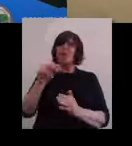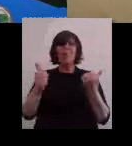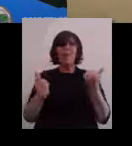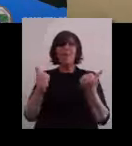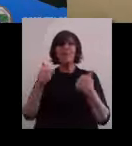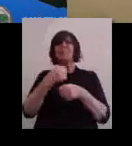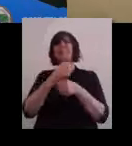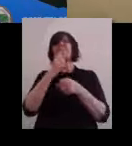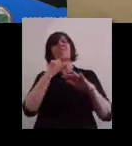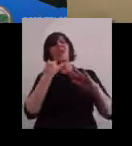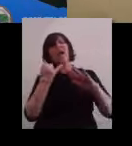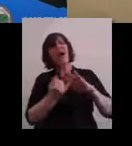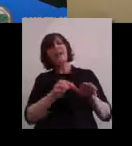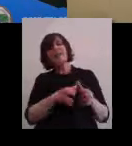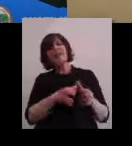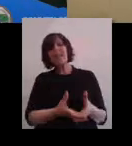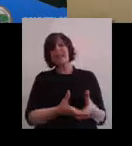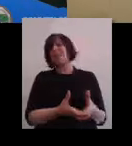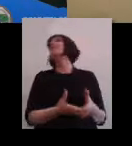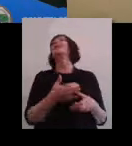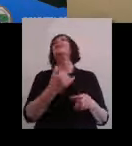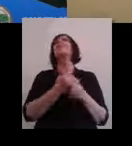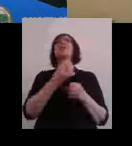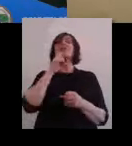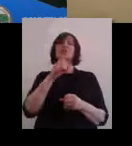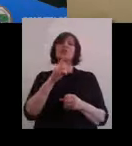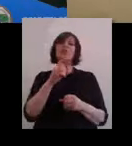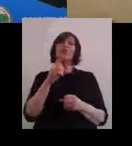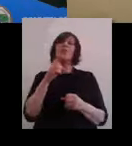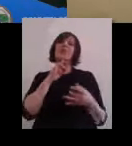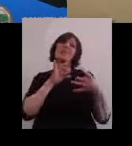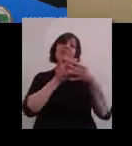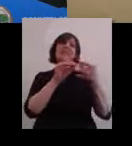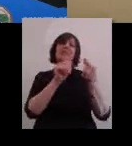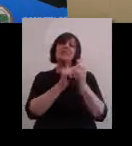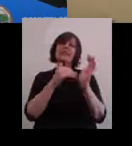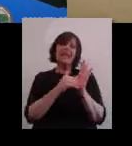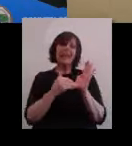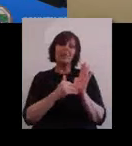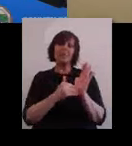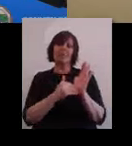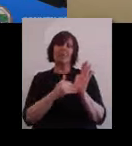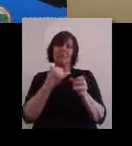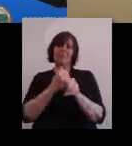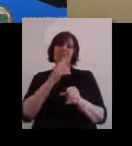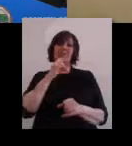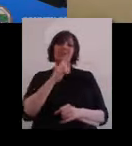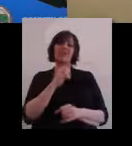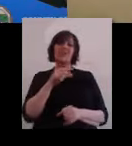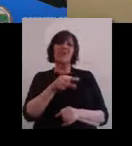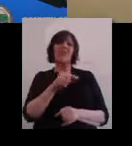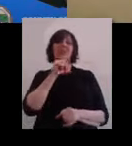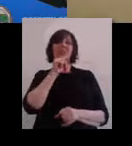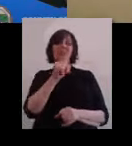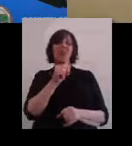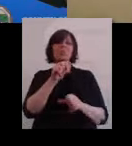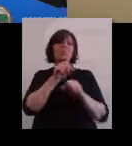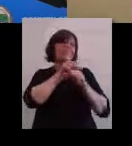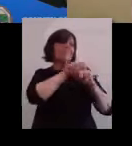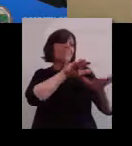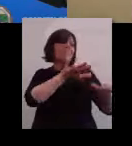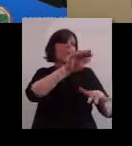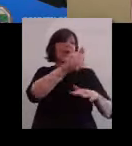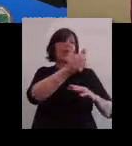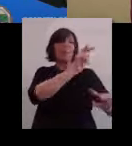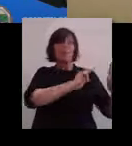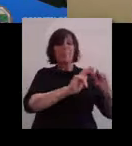making sure that they are connected with a healthcare provider, and, making sure that they don't infect other people that they work with, because the other